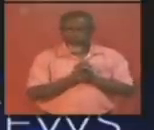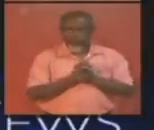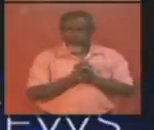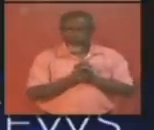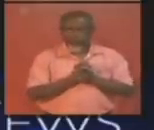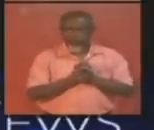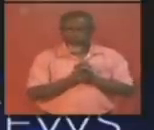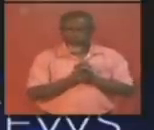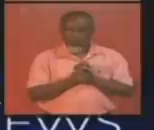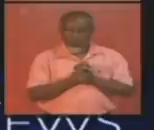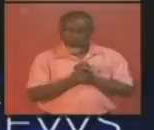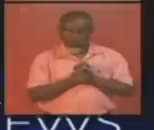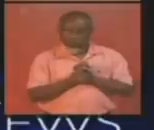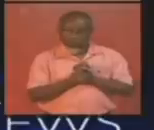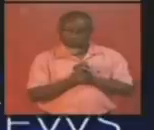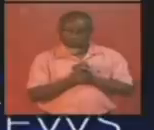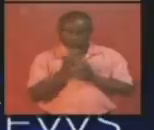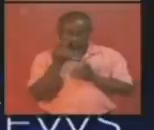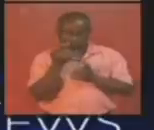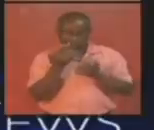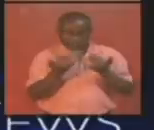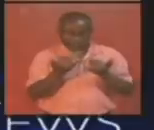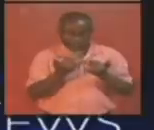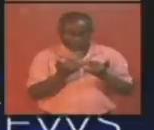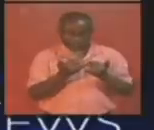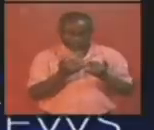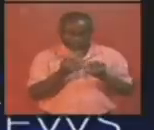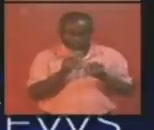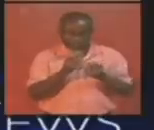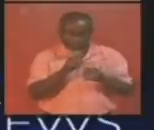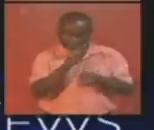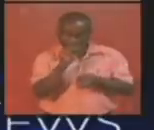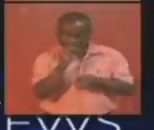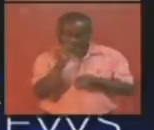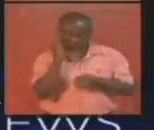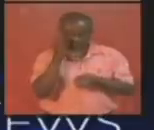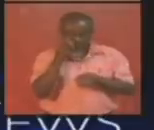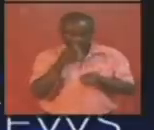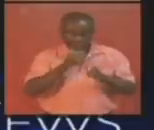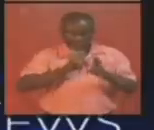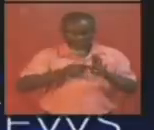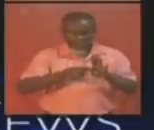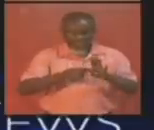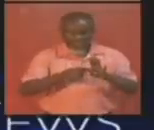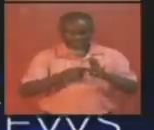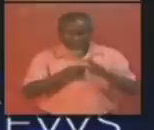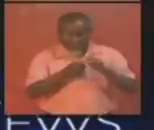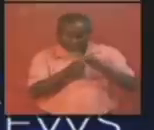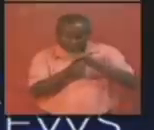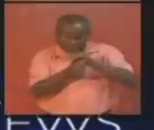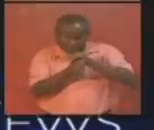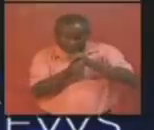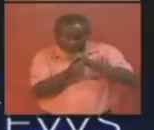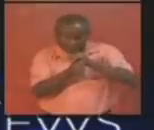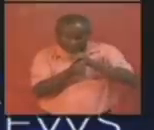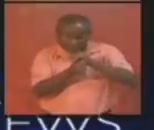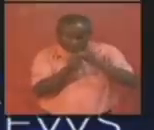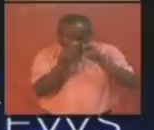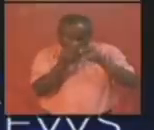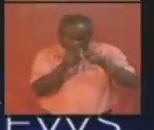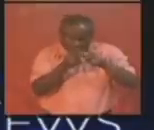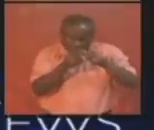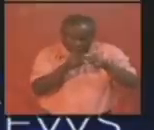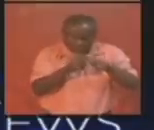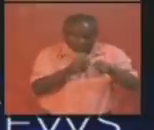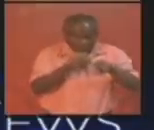the turtle nesting season starts on Monday, March 1st. And beaches are closed from 6 p.m. So I was